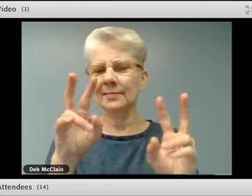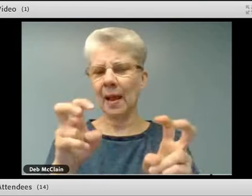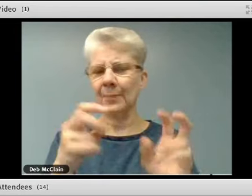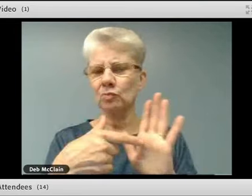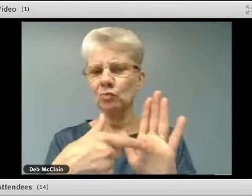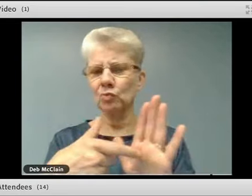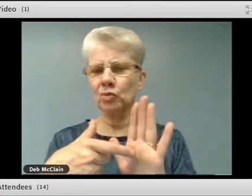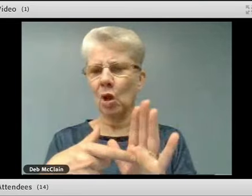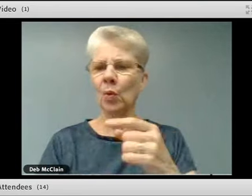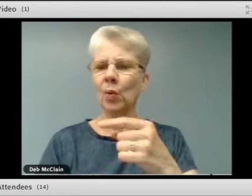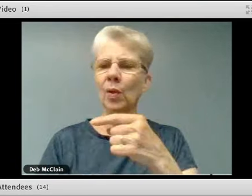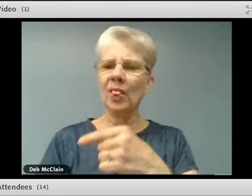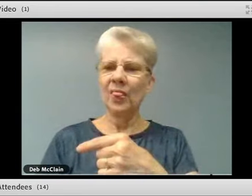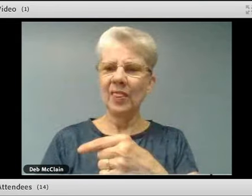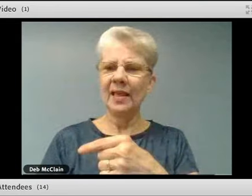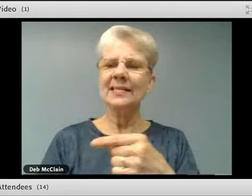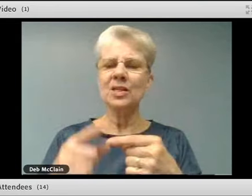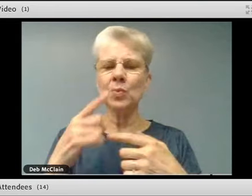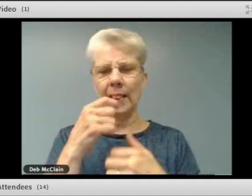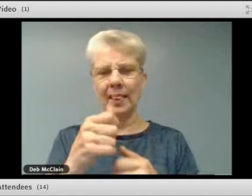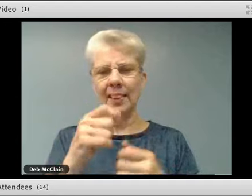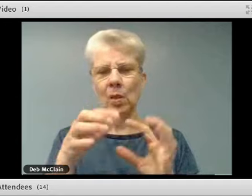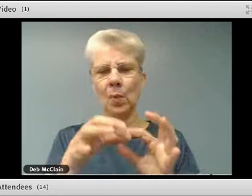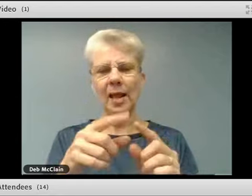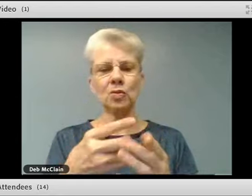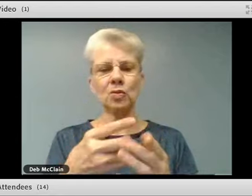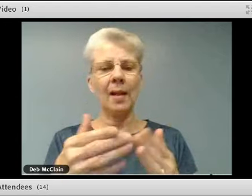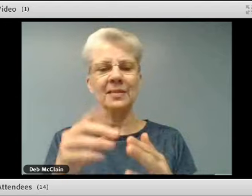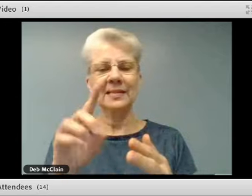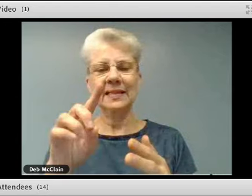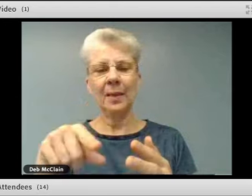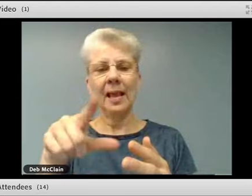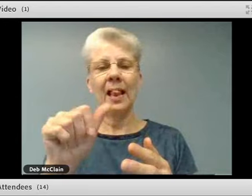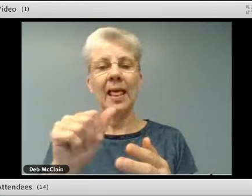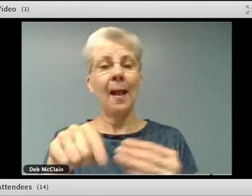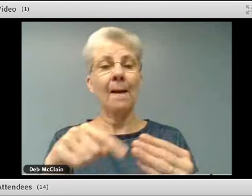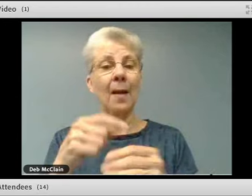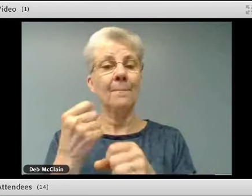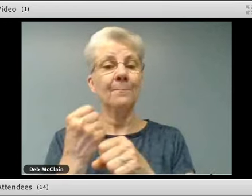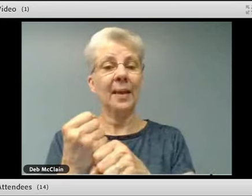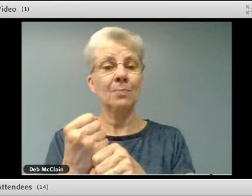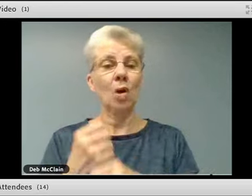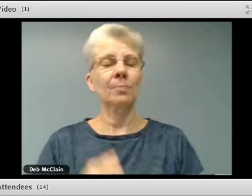this collage in particular is related to items in DPLA about baseball.